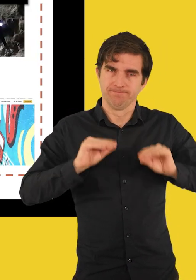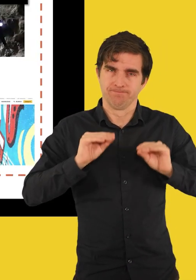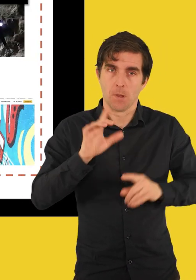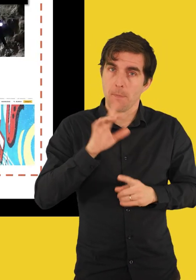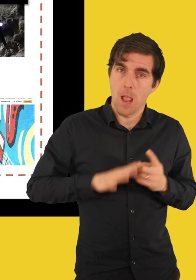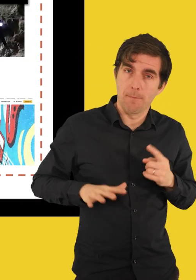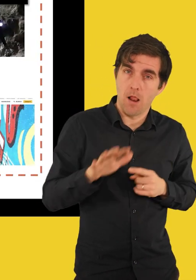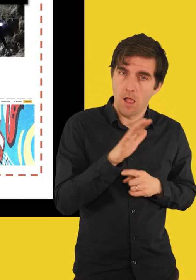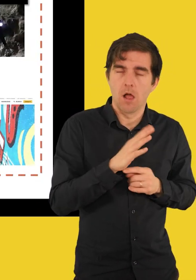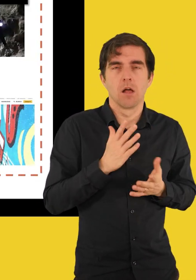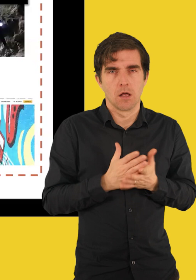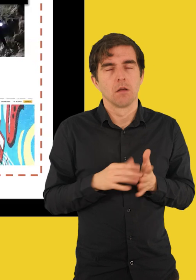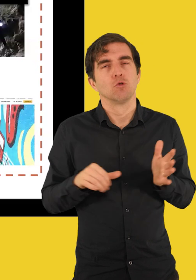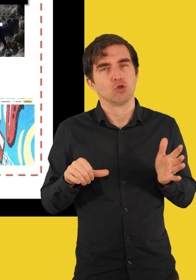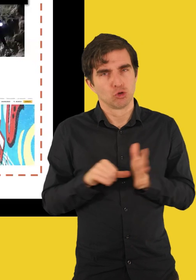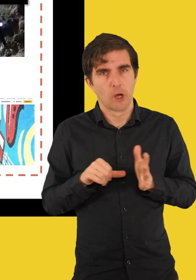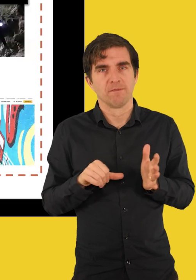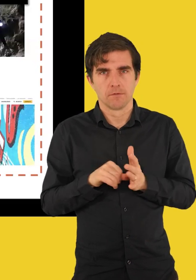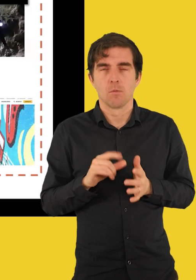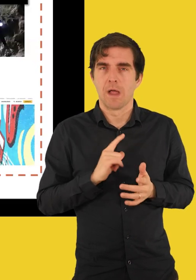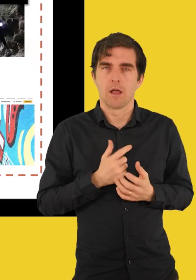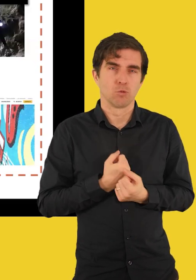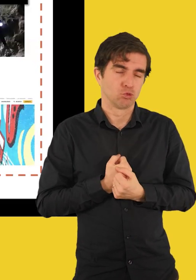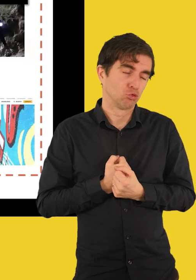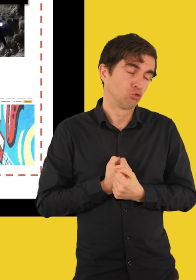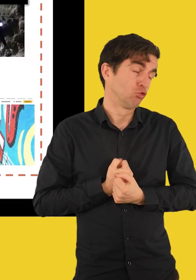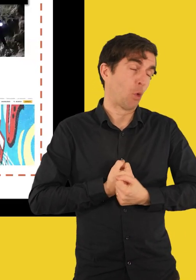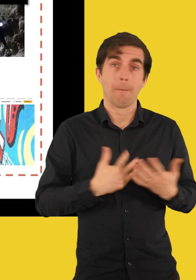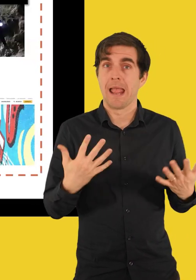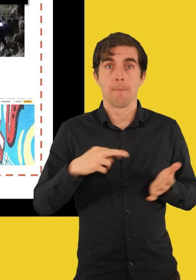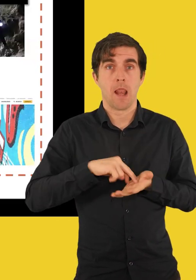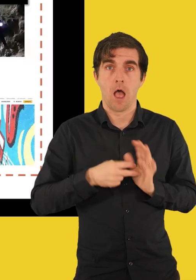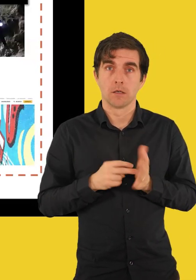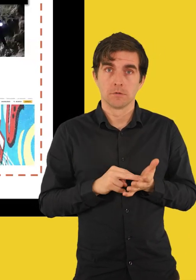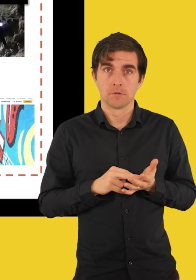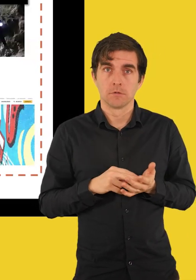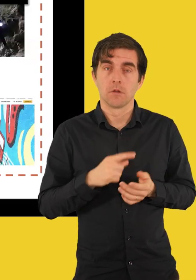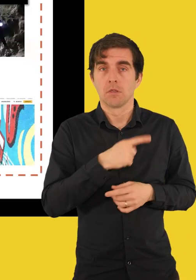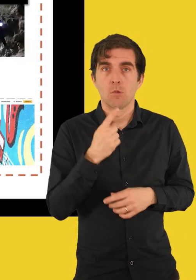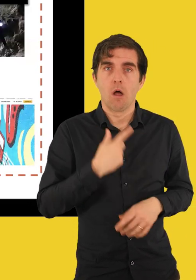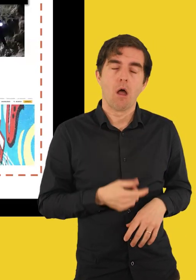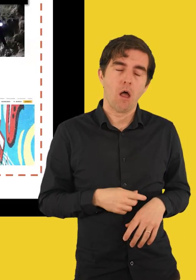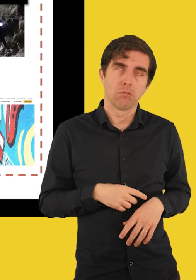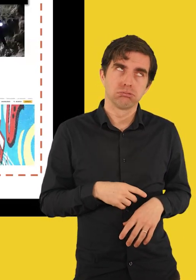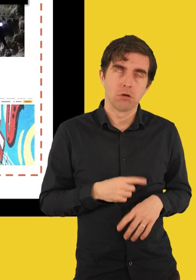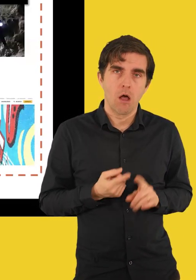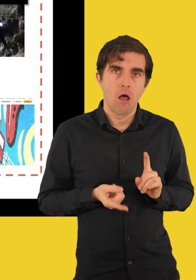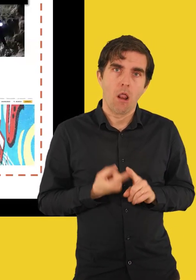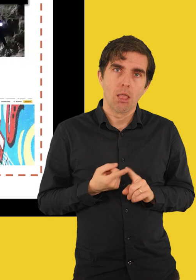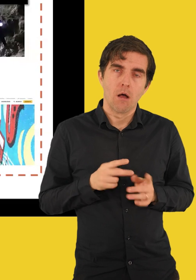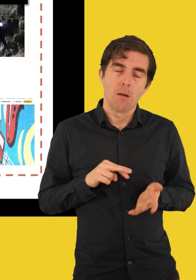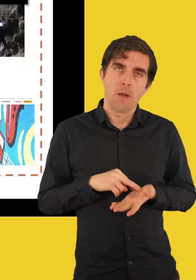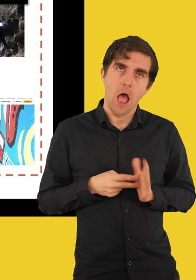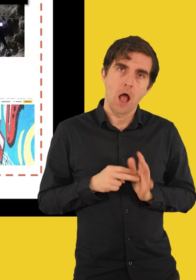the public, which is a tough one. Because we have so many plans, and they say, "Oh, this is just another plan."